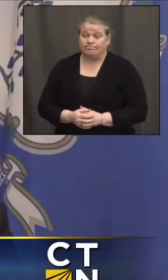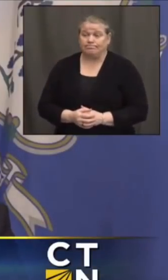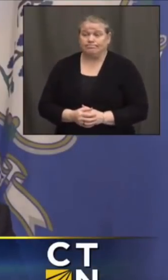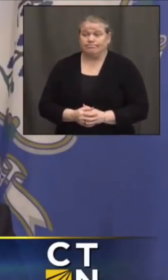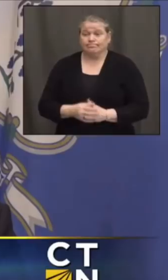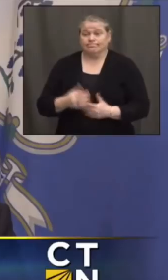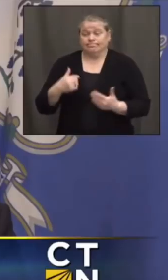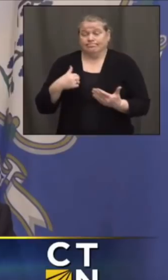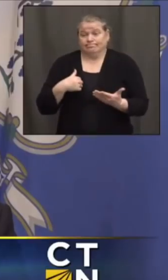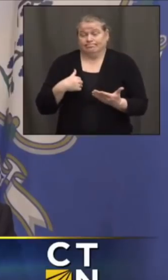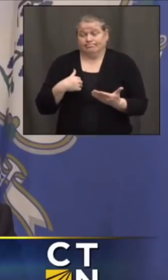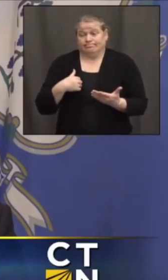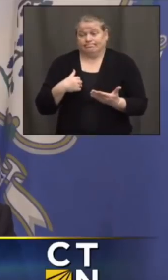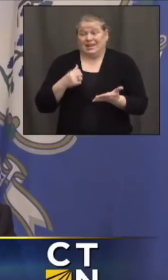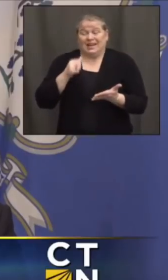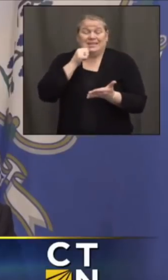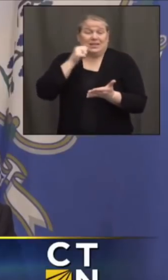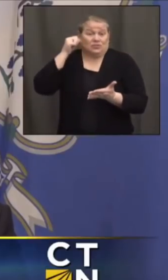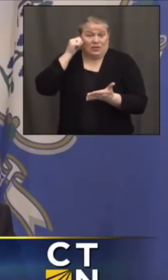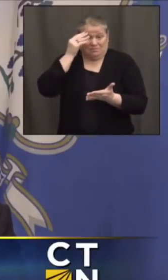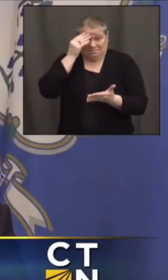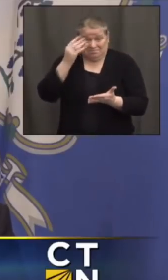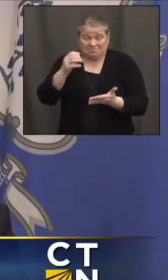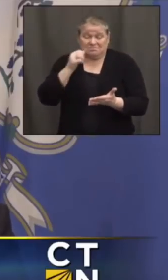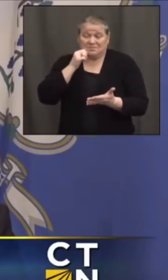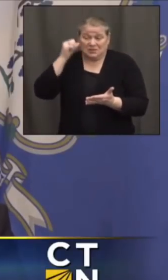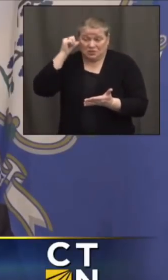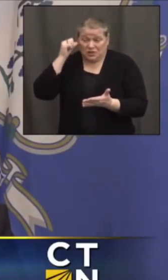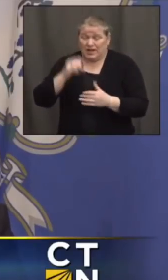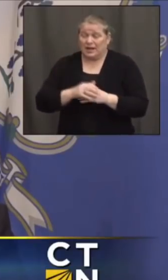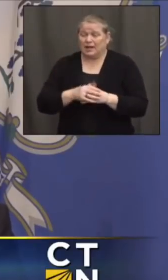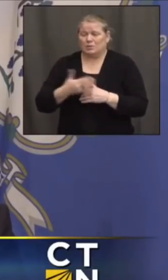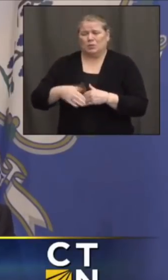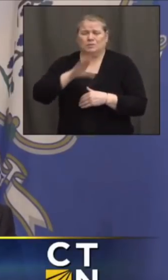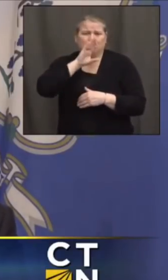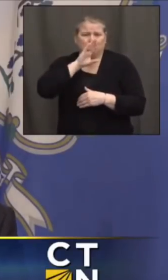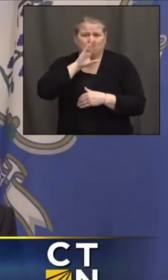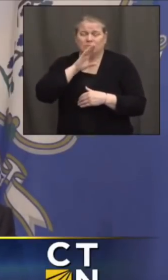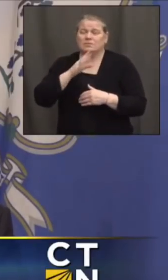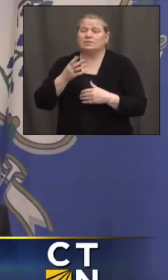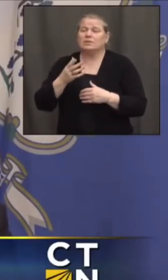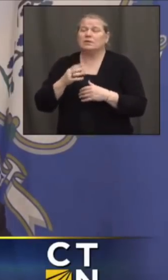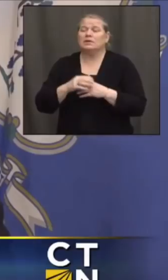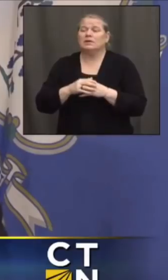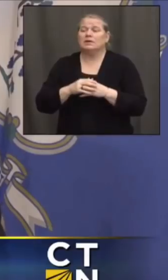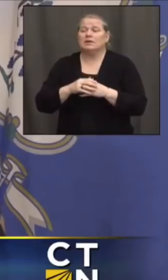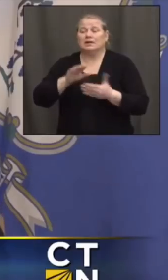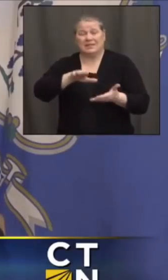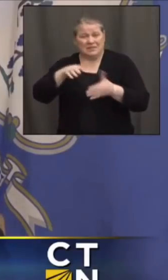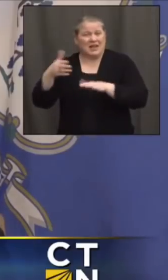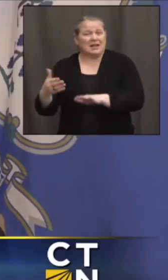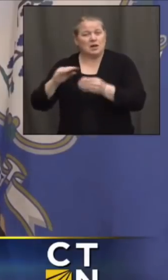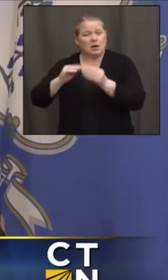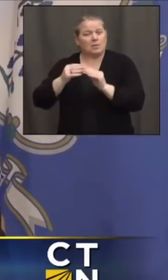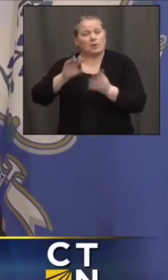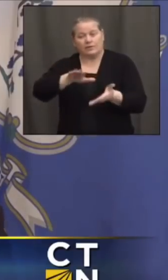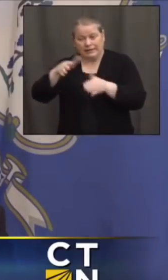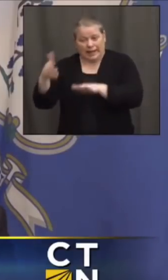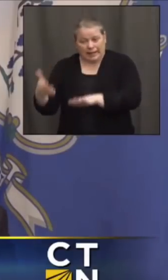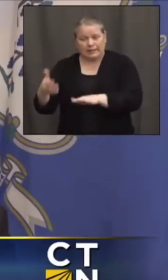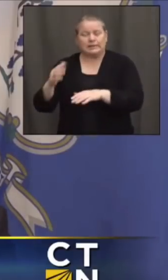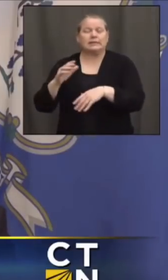Yesterday, it's frustrating as heck. Obviously, fatalities are a lagging indicator, but hospitalizations are